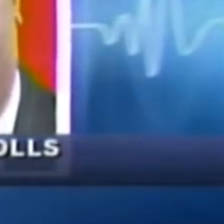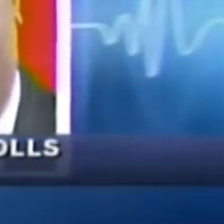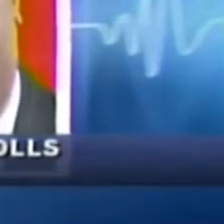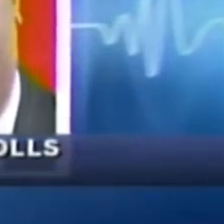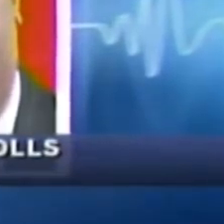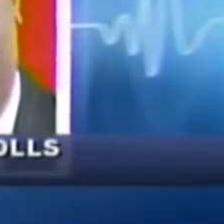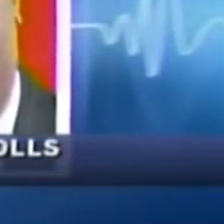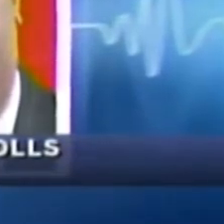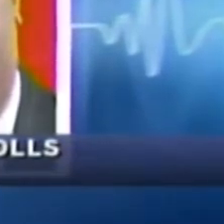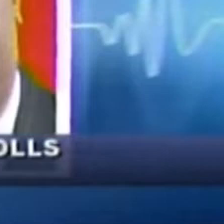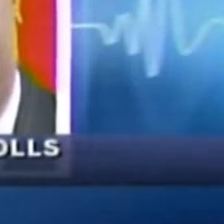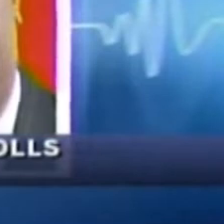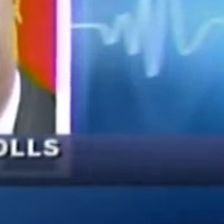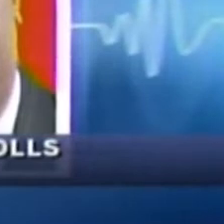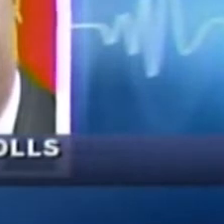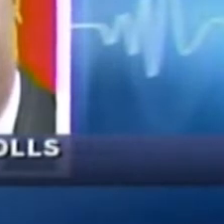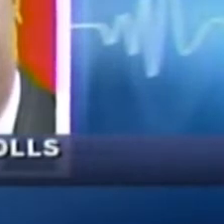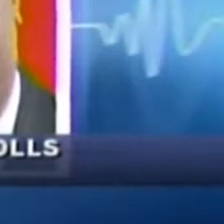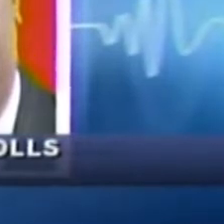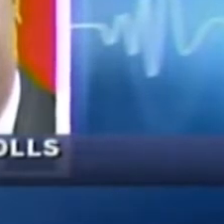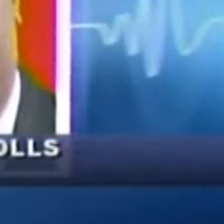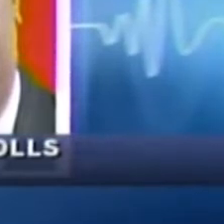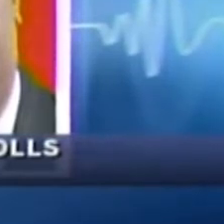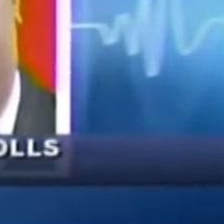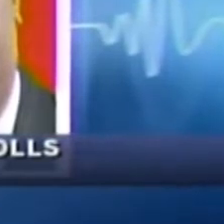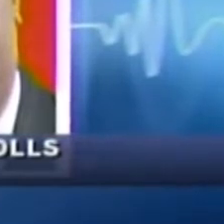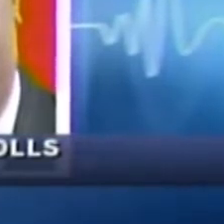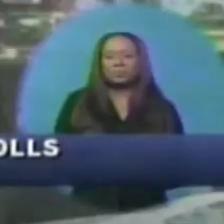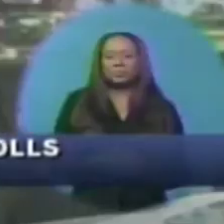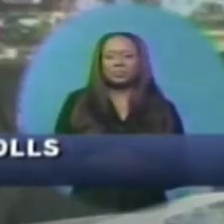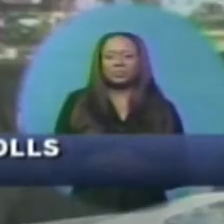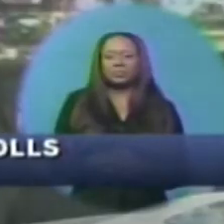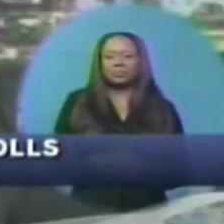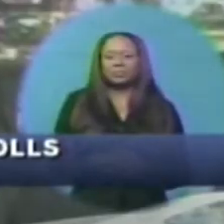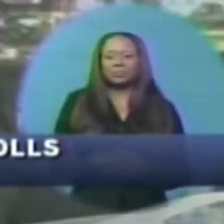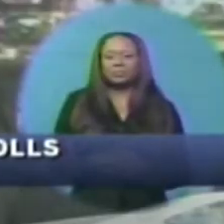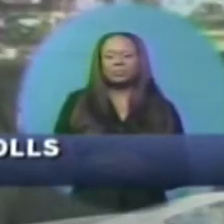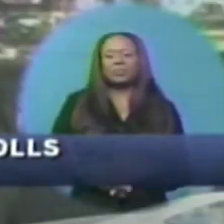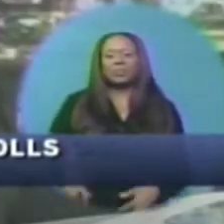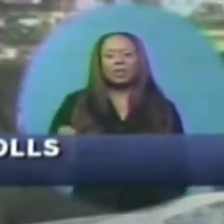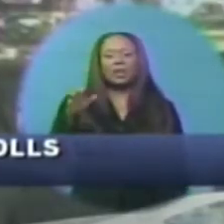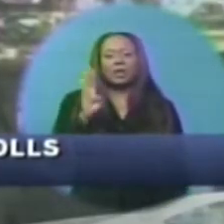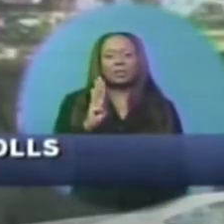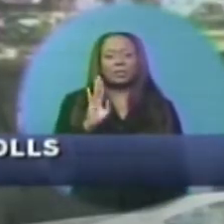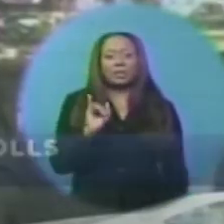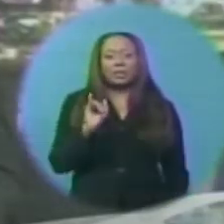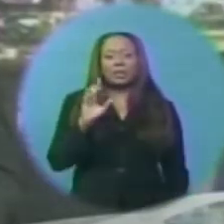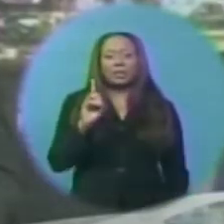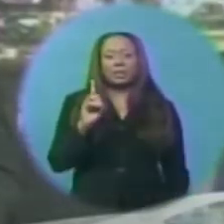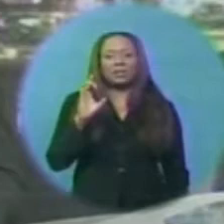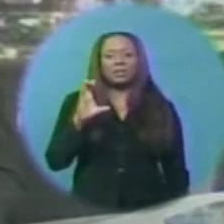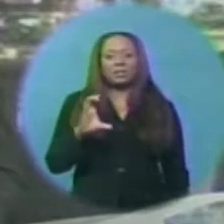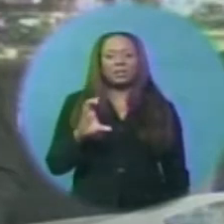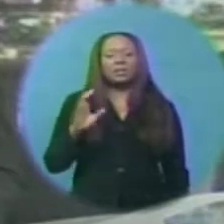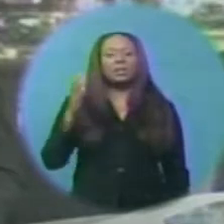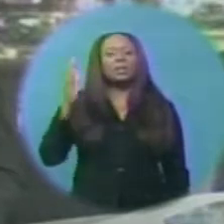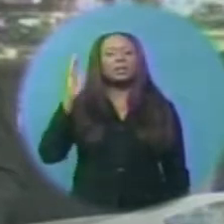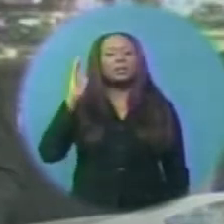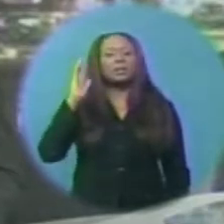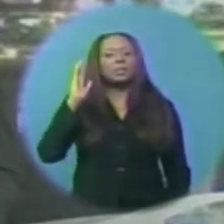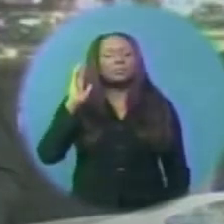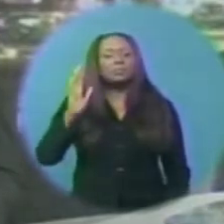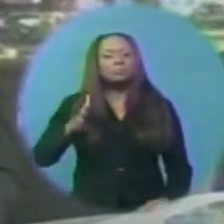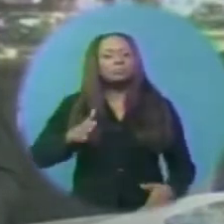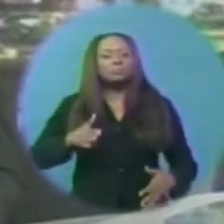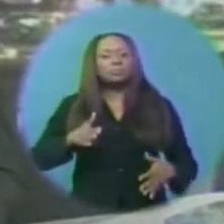any interest on the damages that the court may award. Now, CBC News understands that the BIDC has